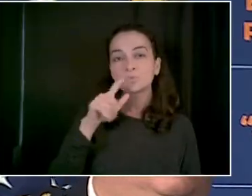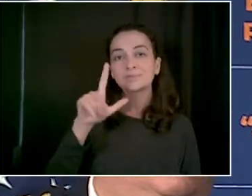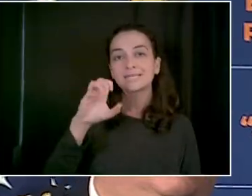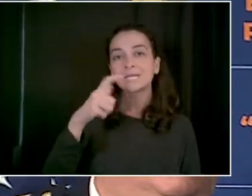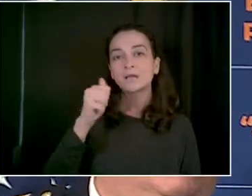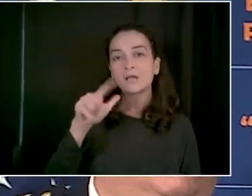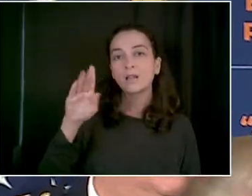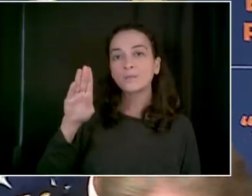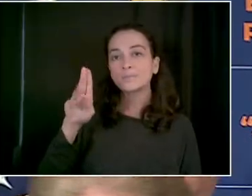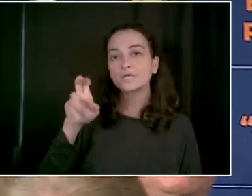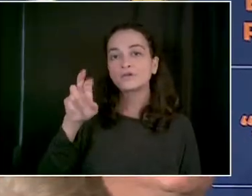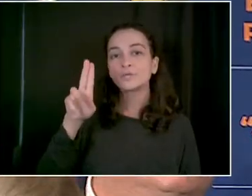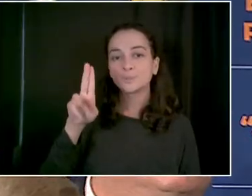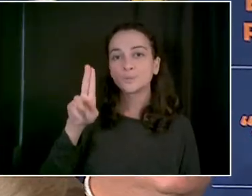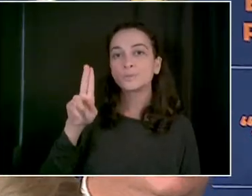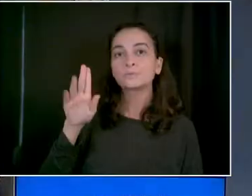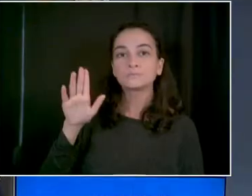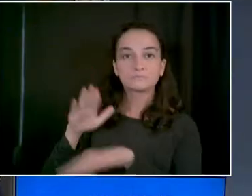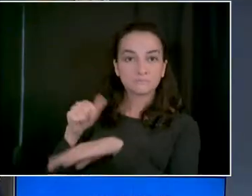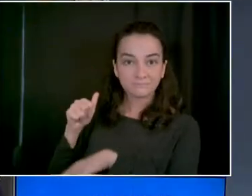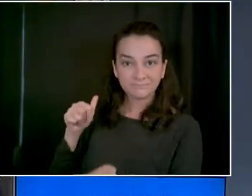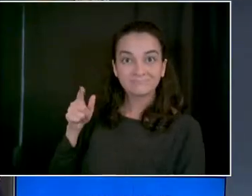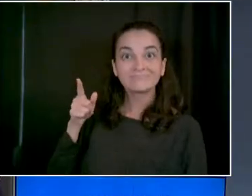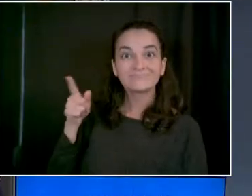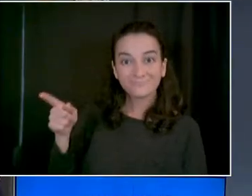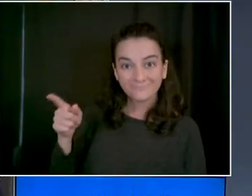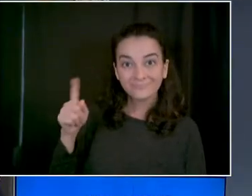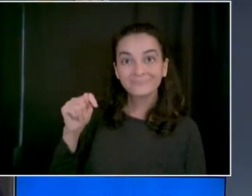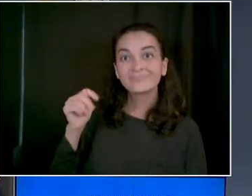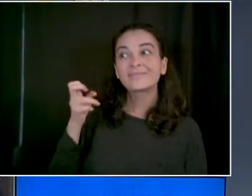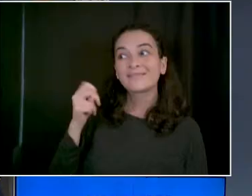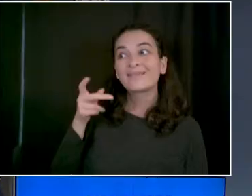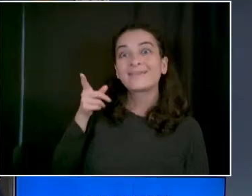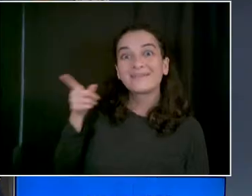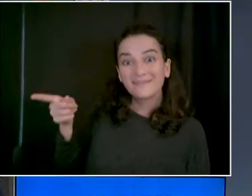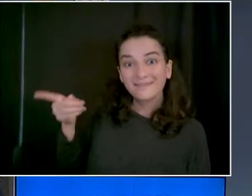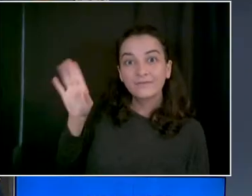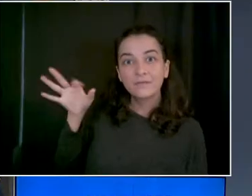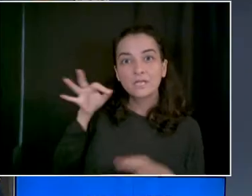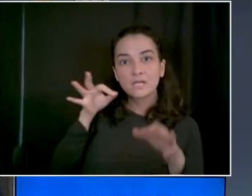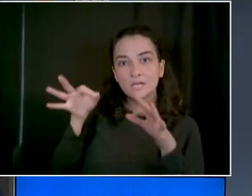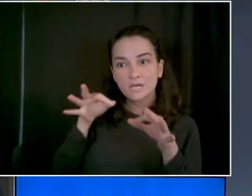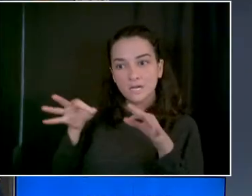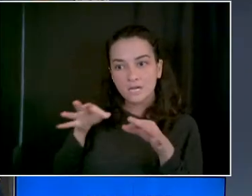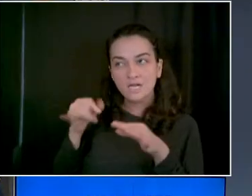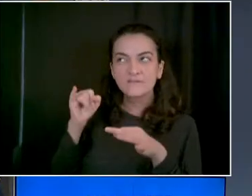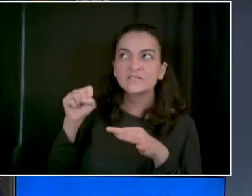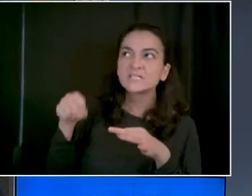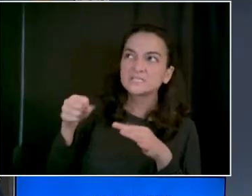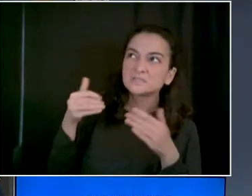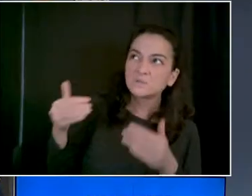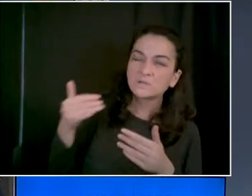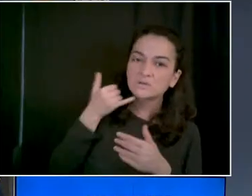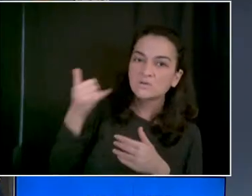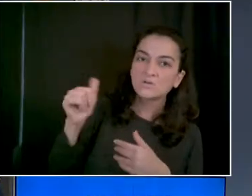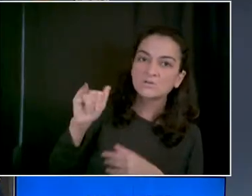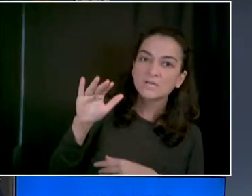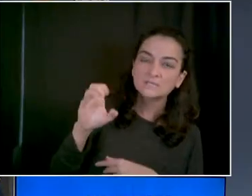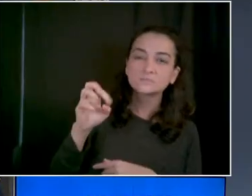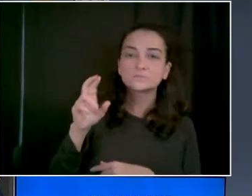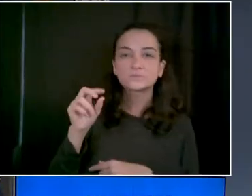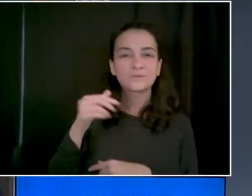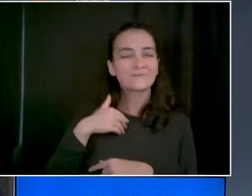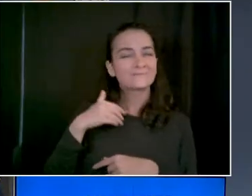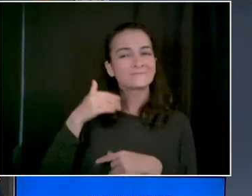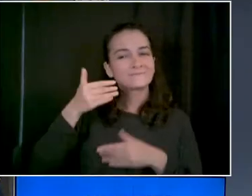situation. Morgan? And then the cell phone in the holding cell? You're talking about the cell phone in the juvenile